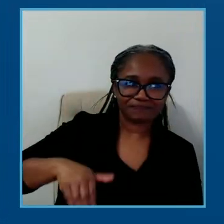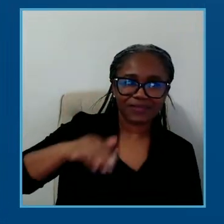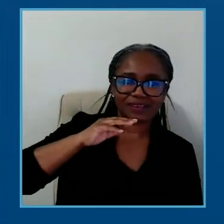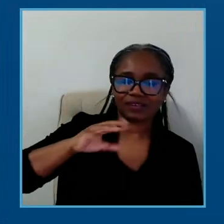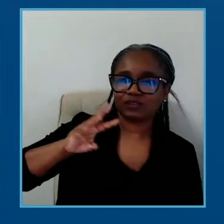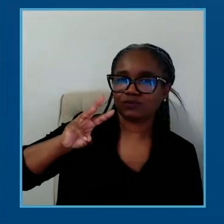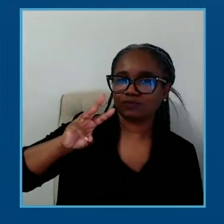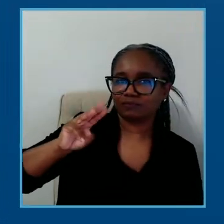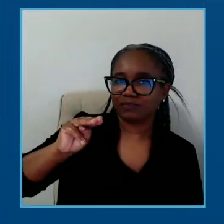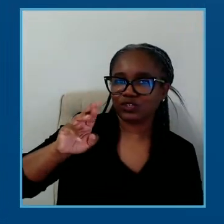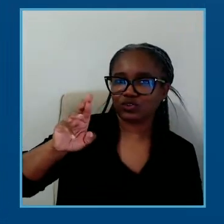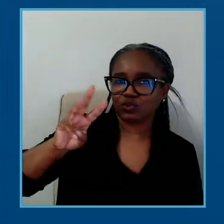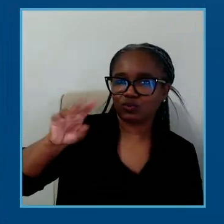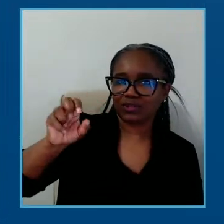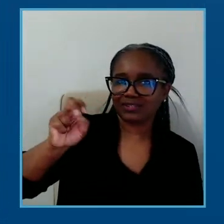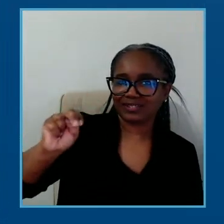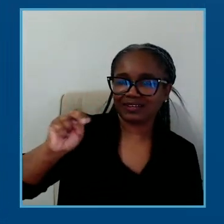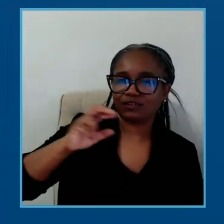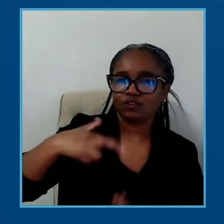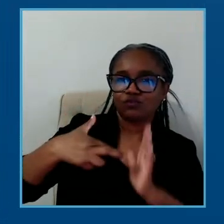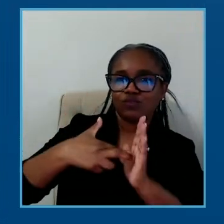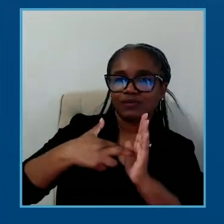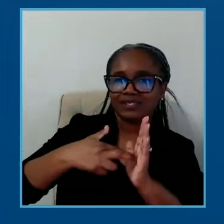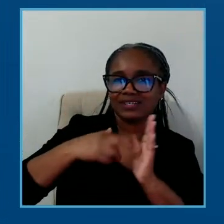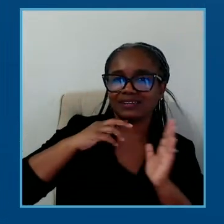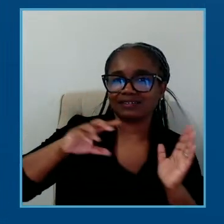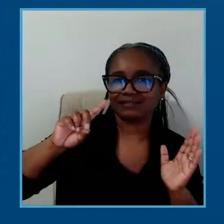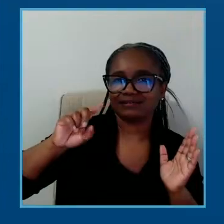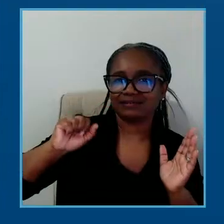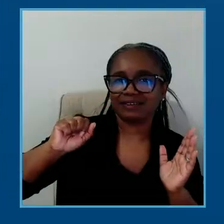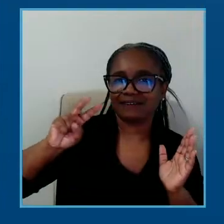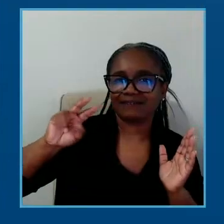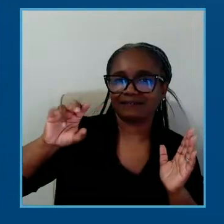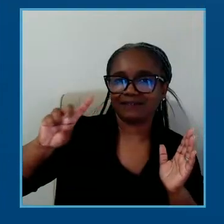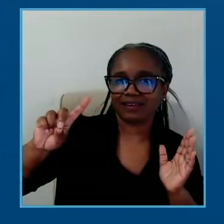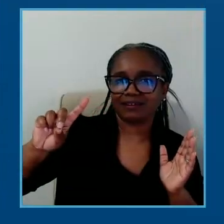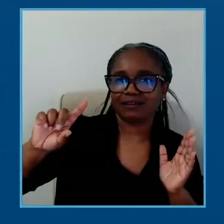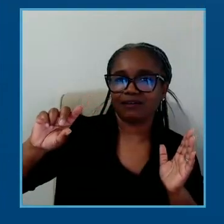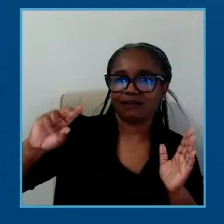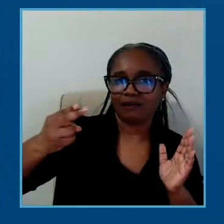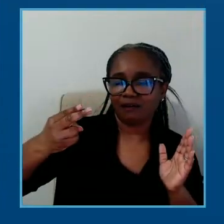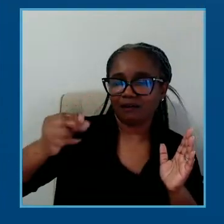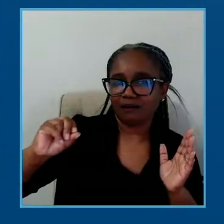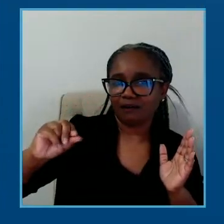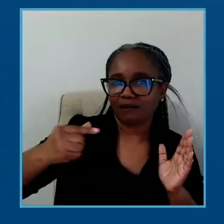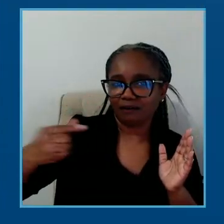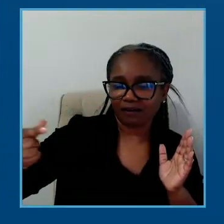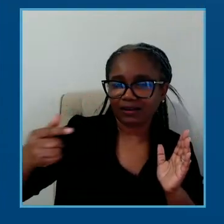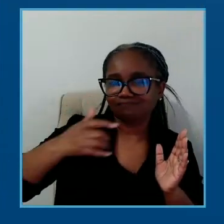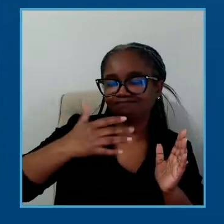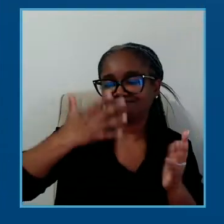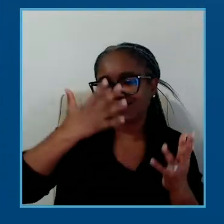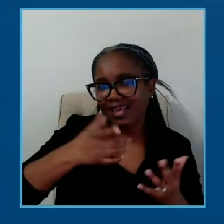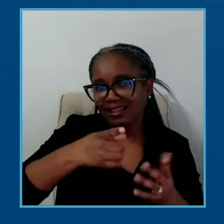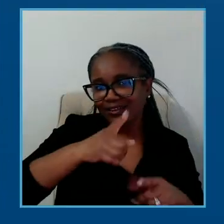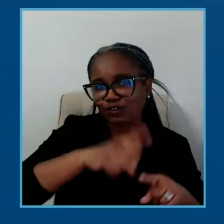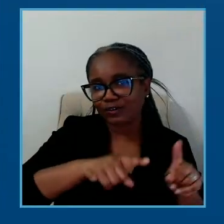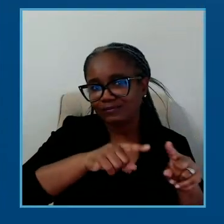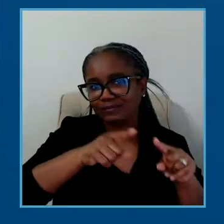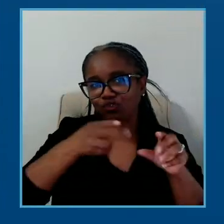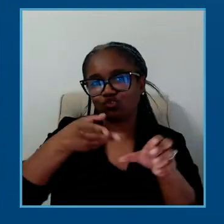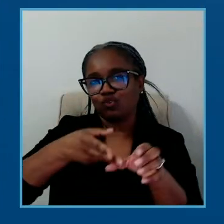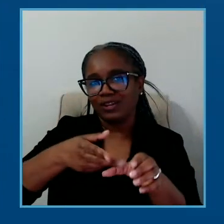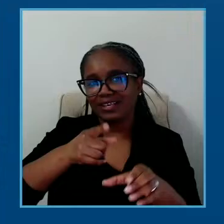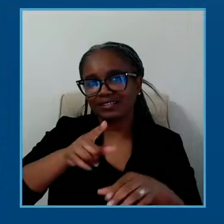be here today. He's unfortunately on a plane right now and some travel that was arranged in advance and couldn't be rescheduled. However,